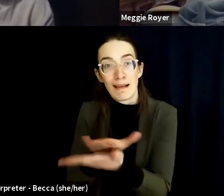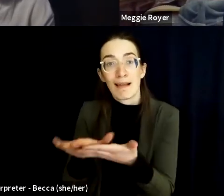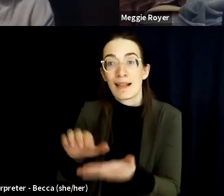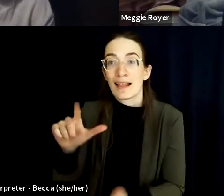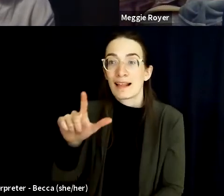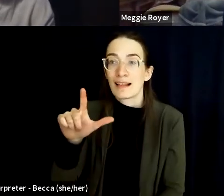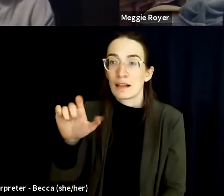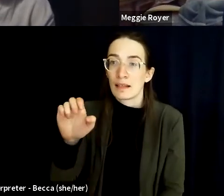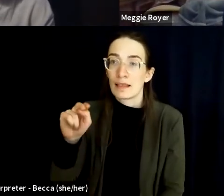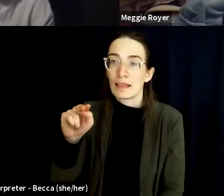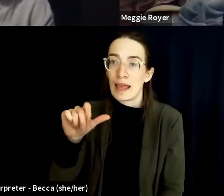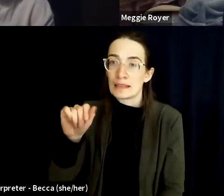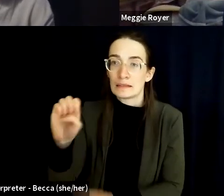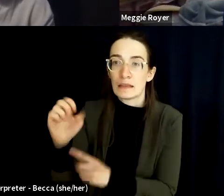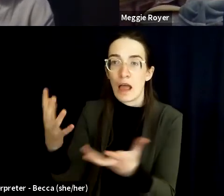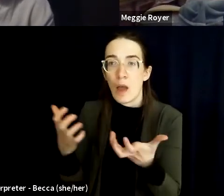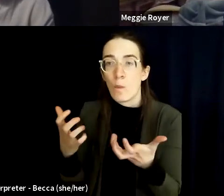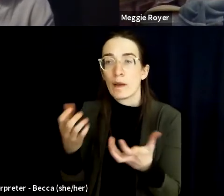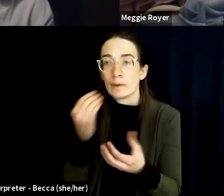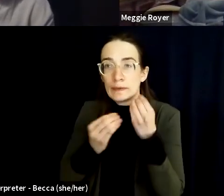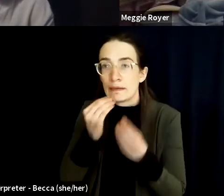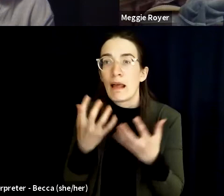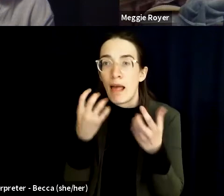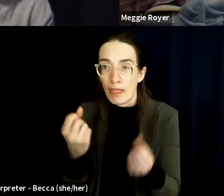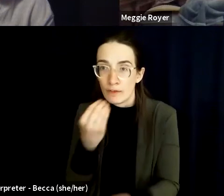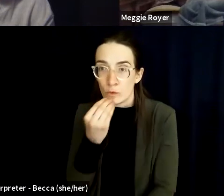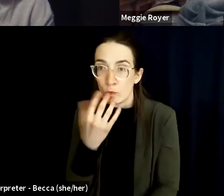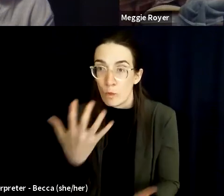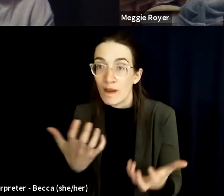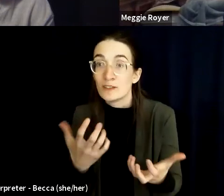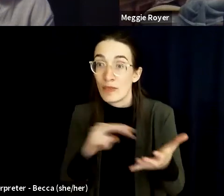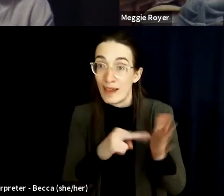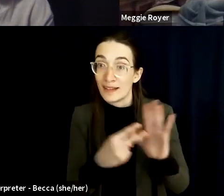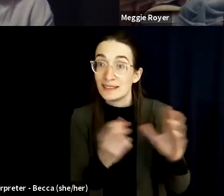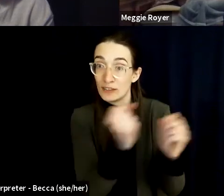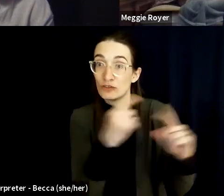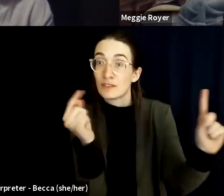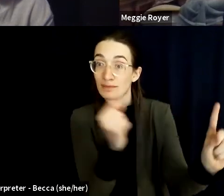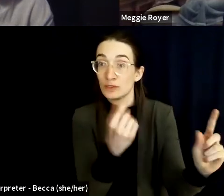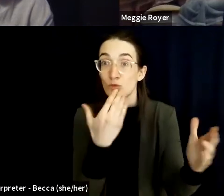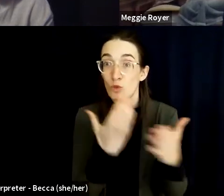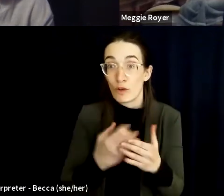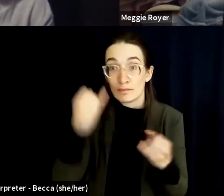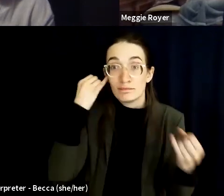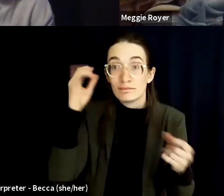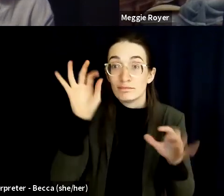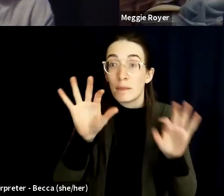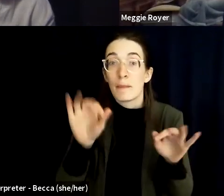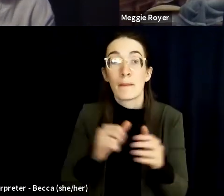body. Right, so that's an example of intention right there that someone just came up with. Presence.